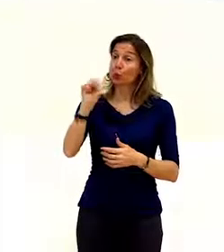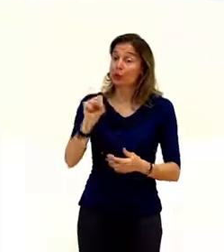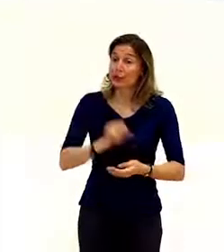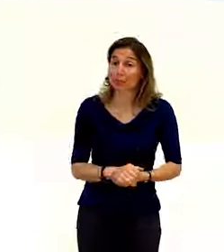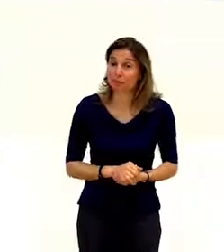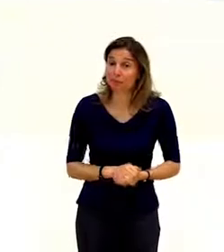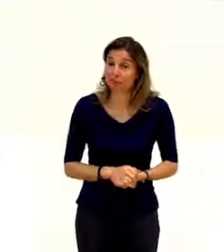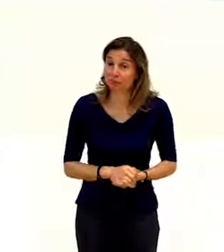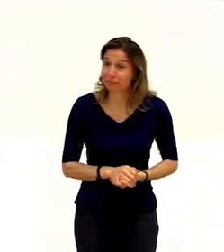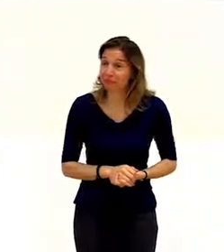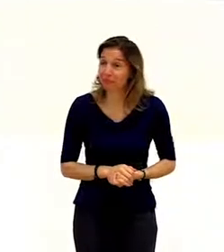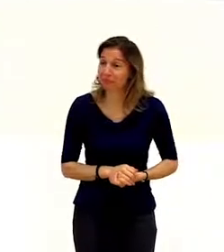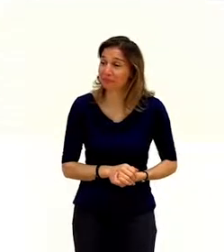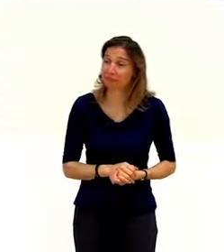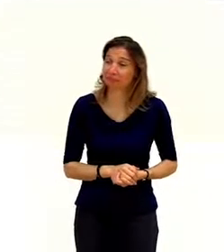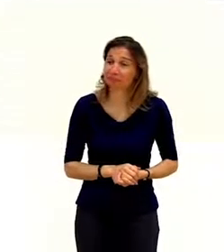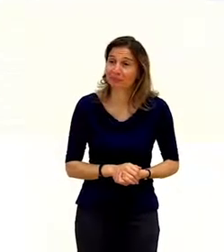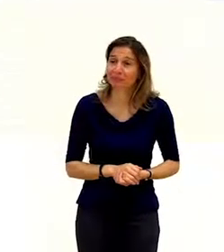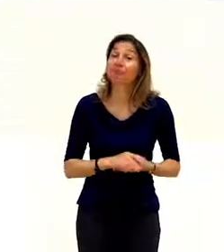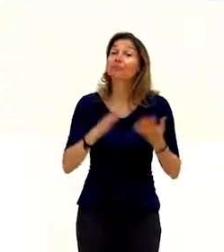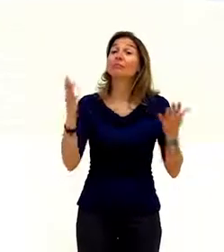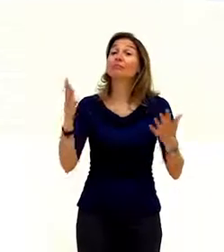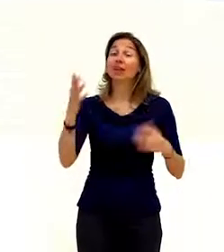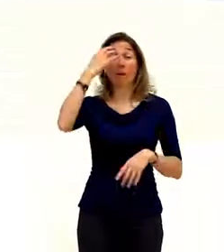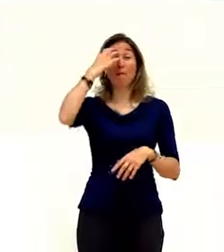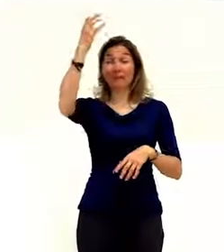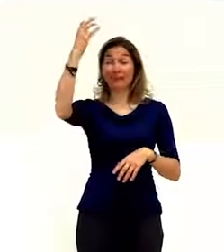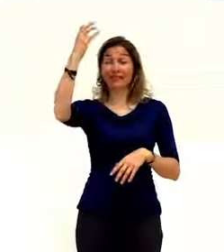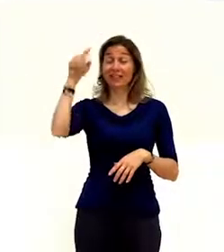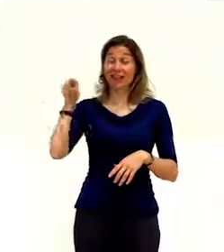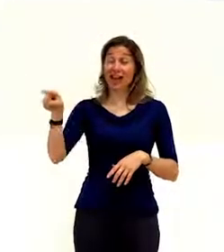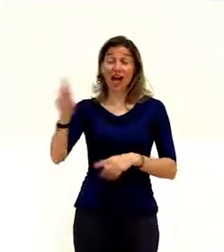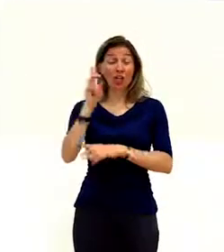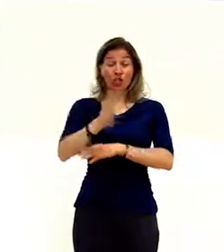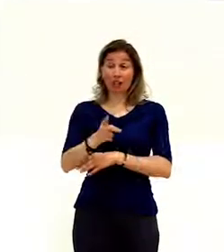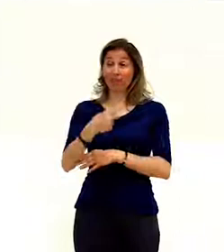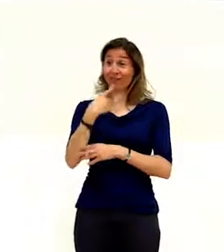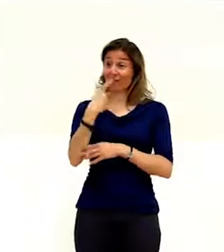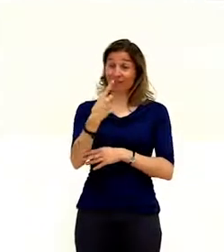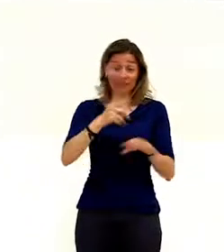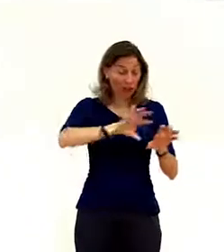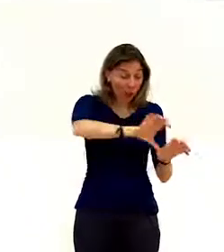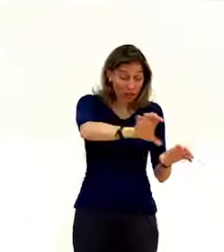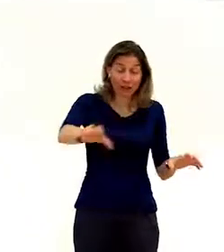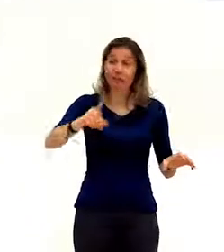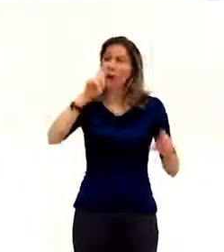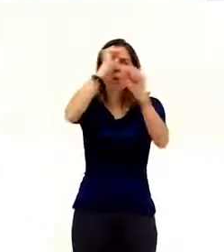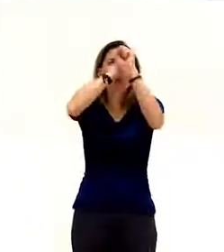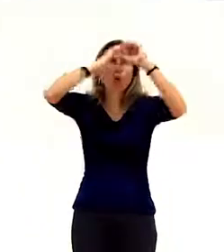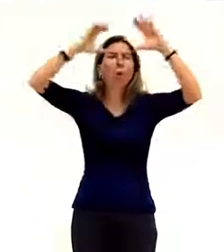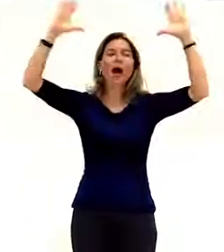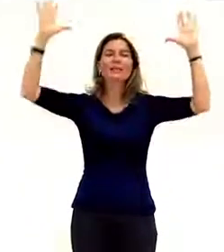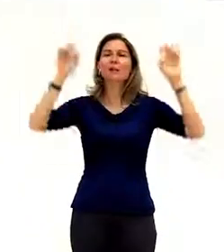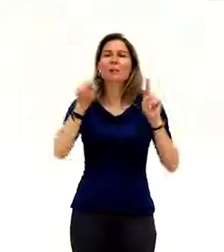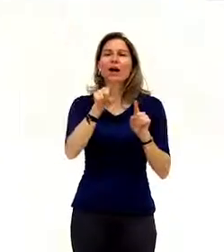The first concept that the public sector directives tells the member states is a concept called